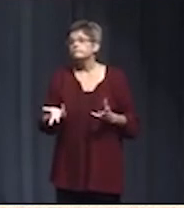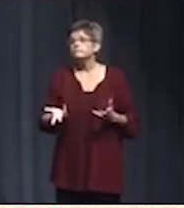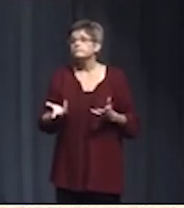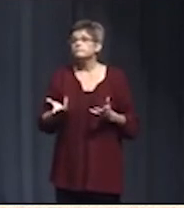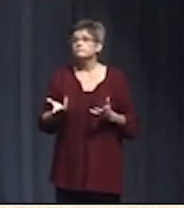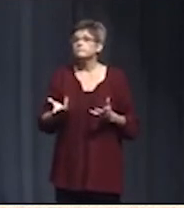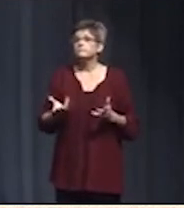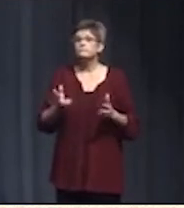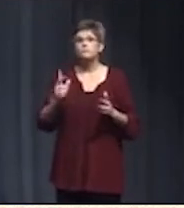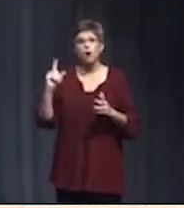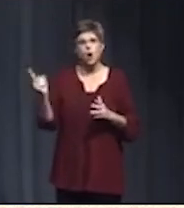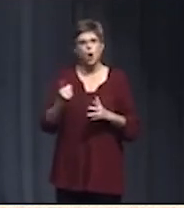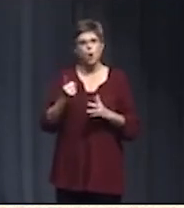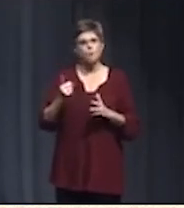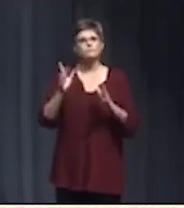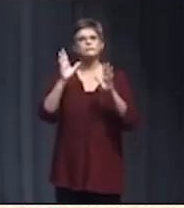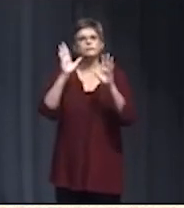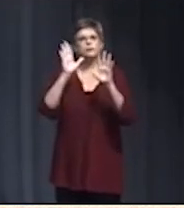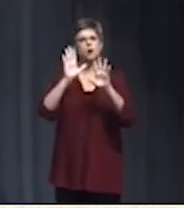remain calm.